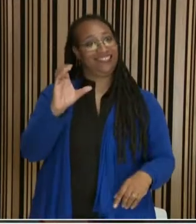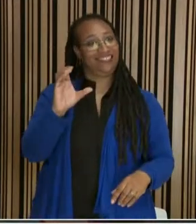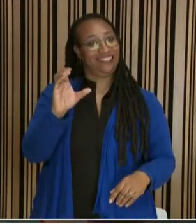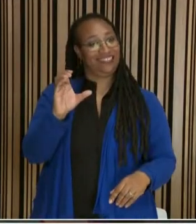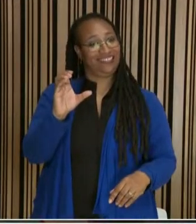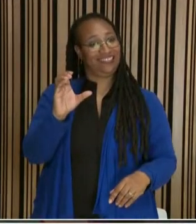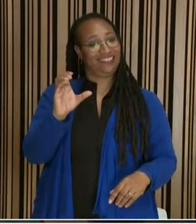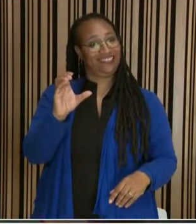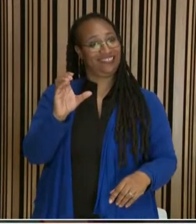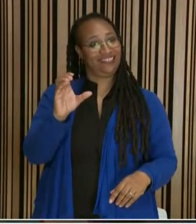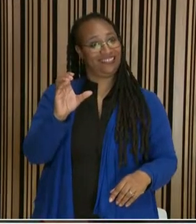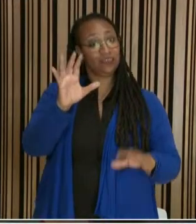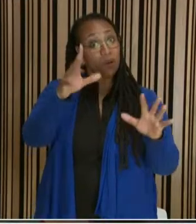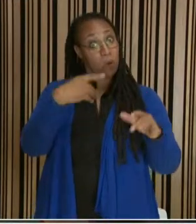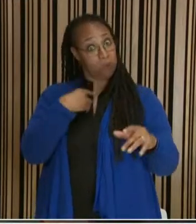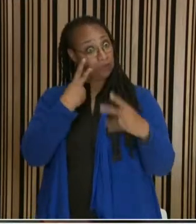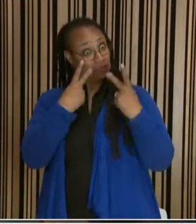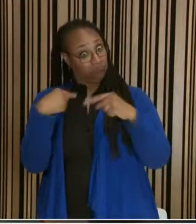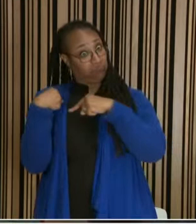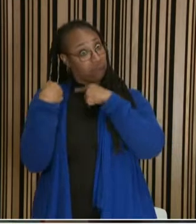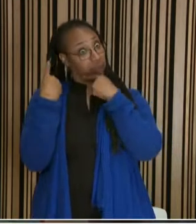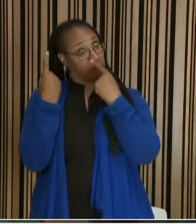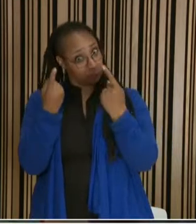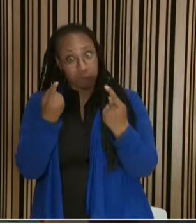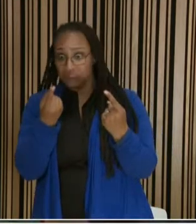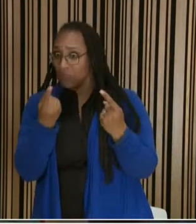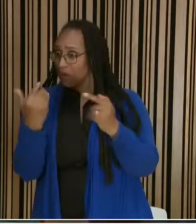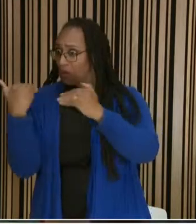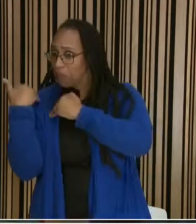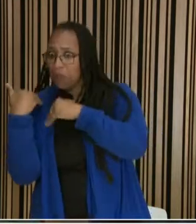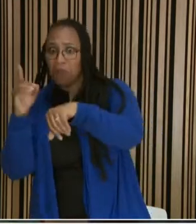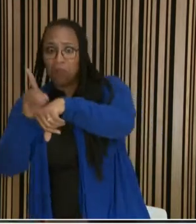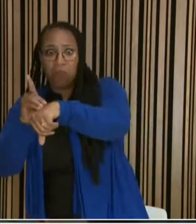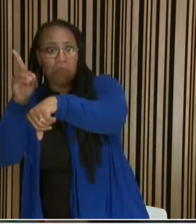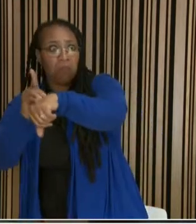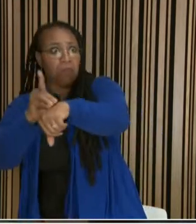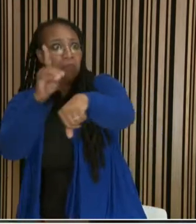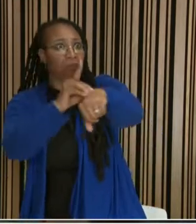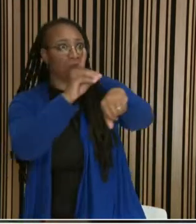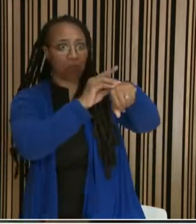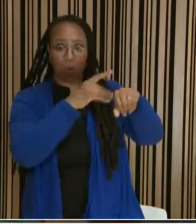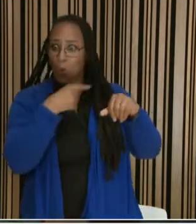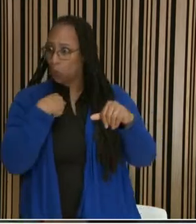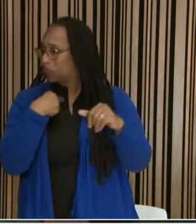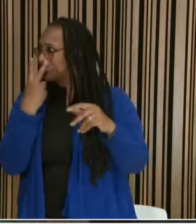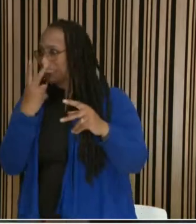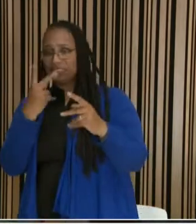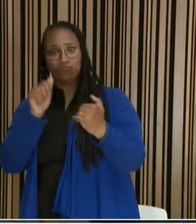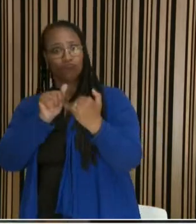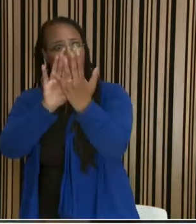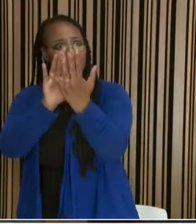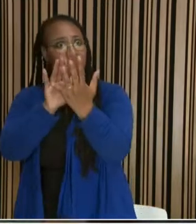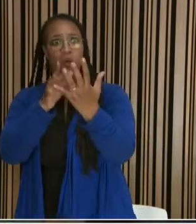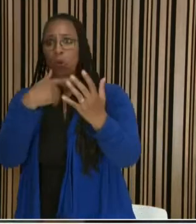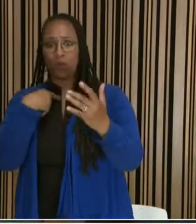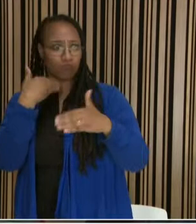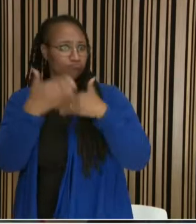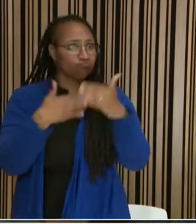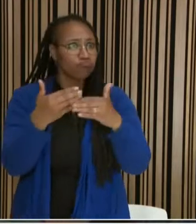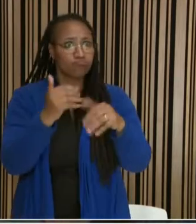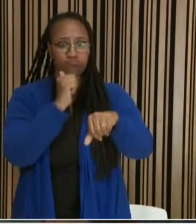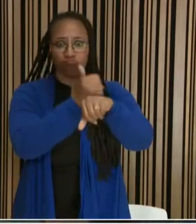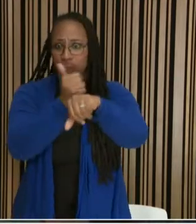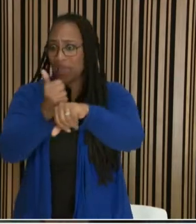sound approaches to help bring us out of the pandemic, to grow our population,